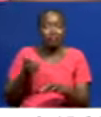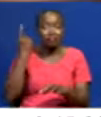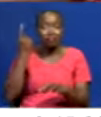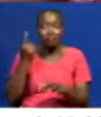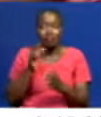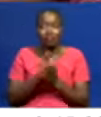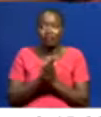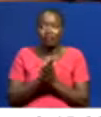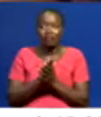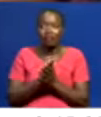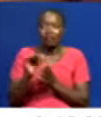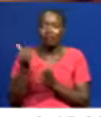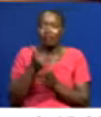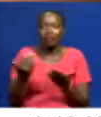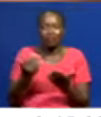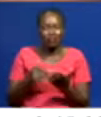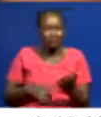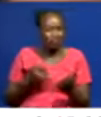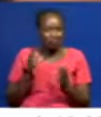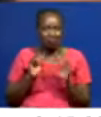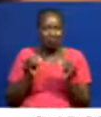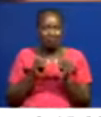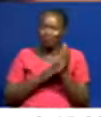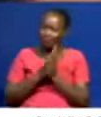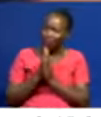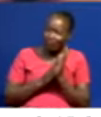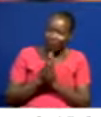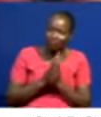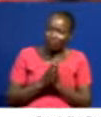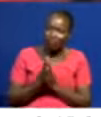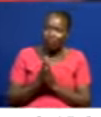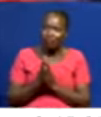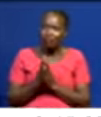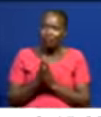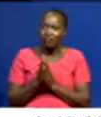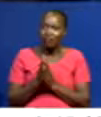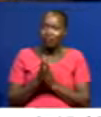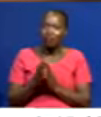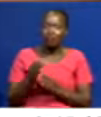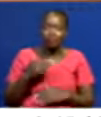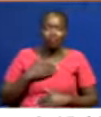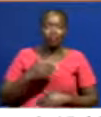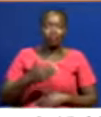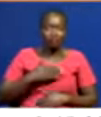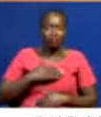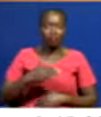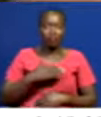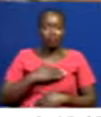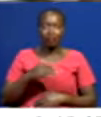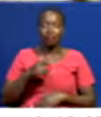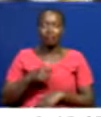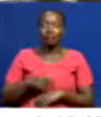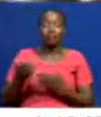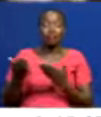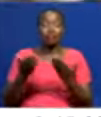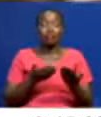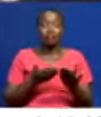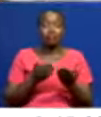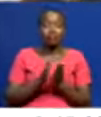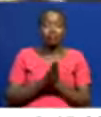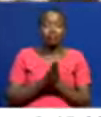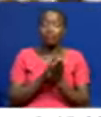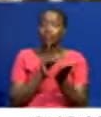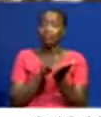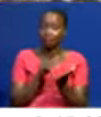not feeling anything other than the anxiety and palpitations. When I was brought in to see a